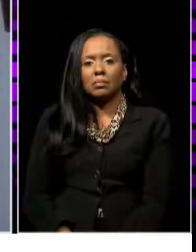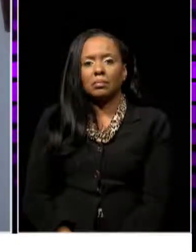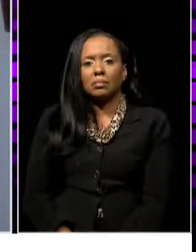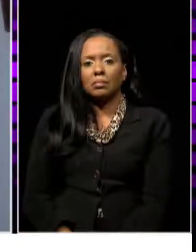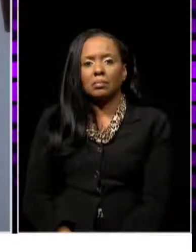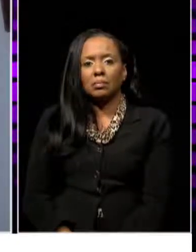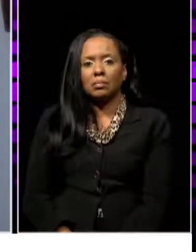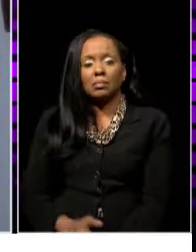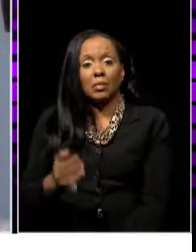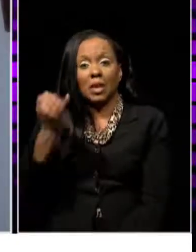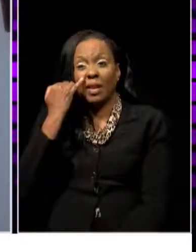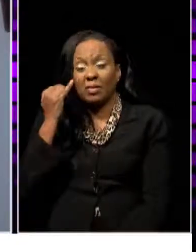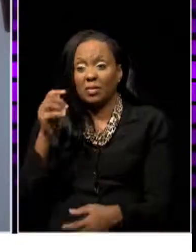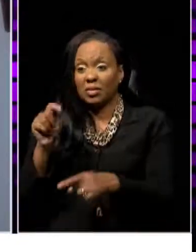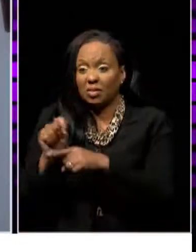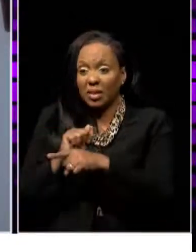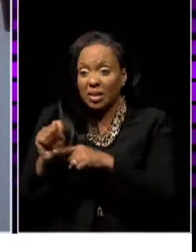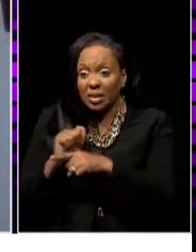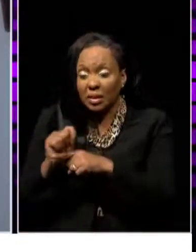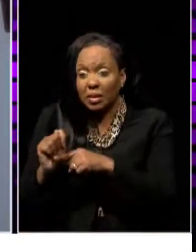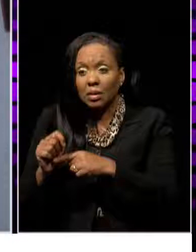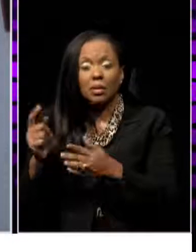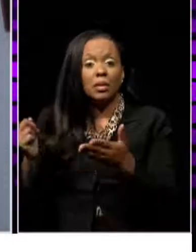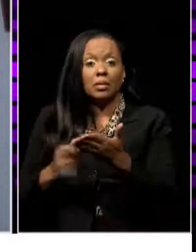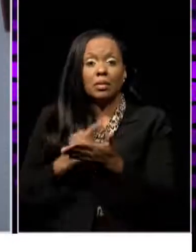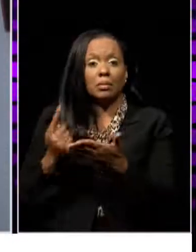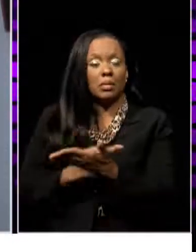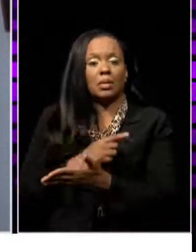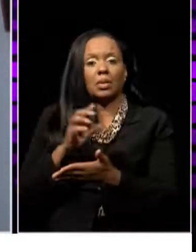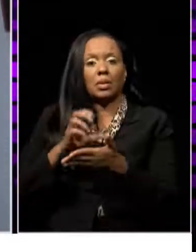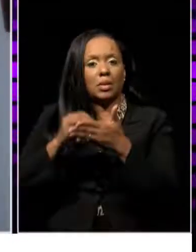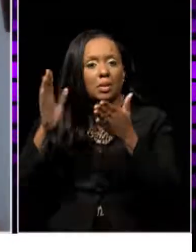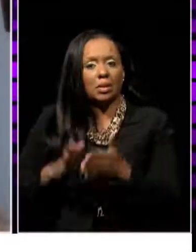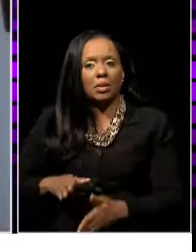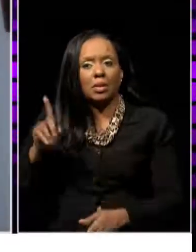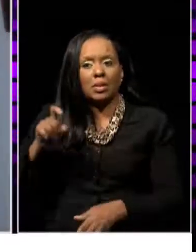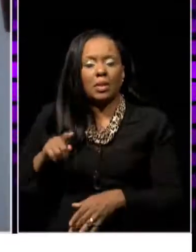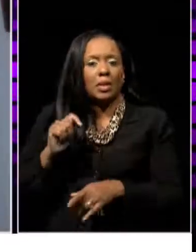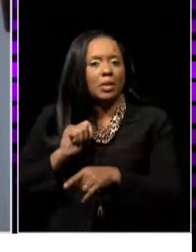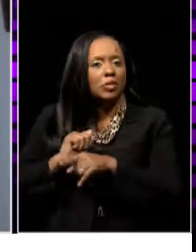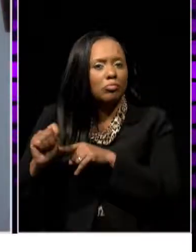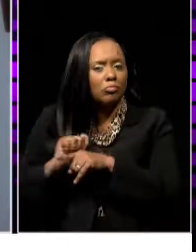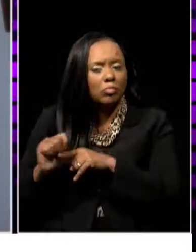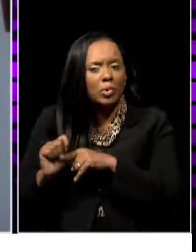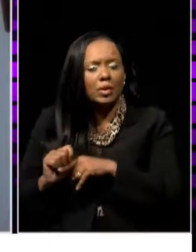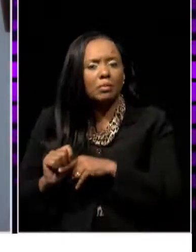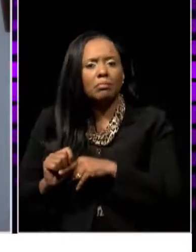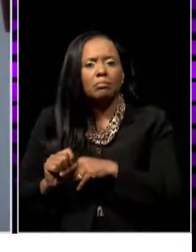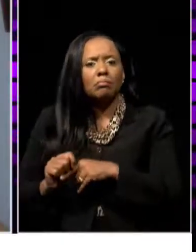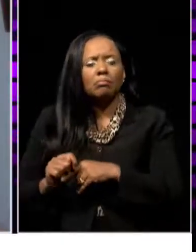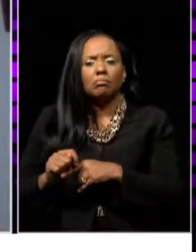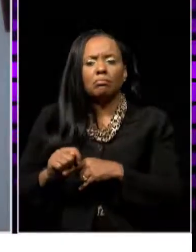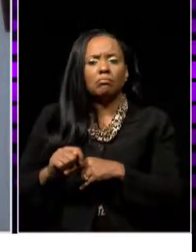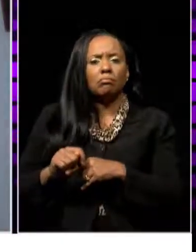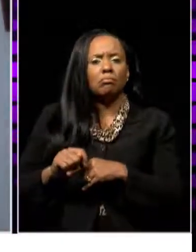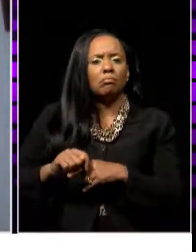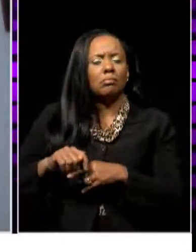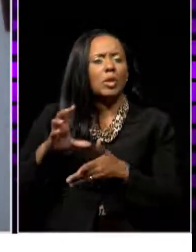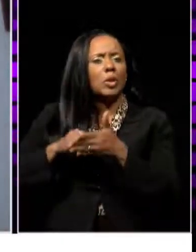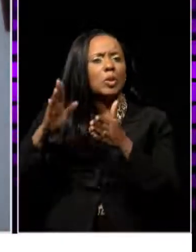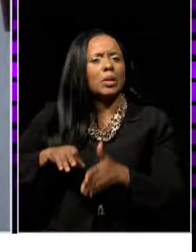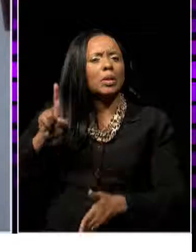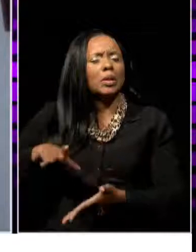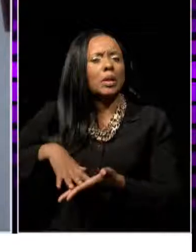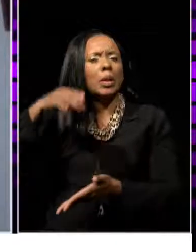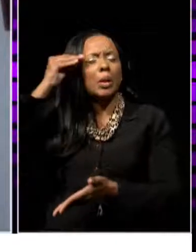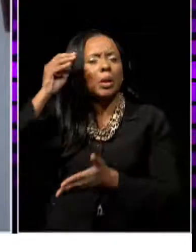and stuff like that, because beyond devices, the students need to be able to also use the programs that we are using. So teachers